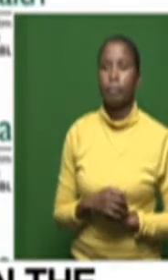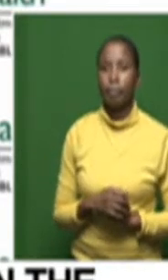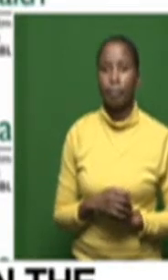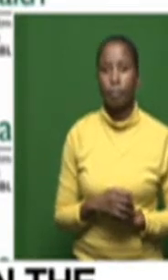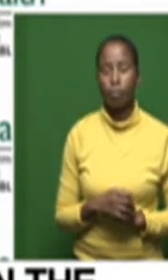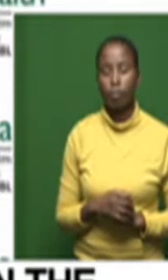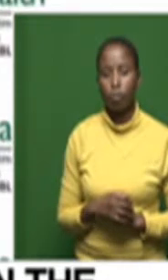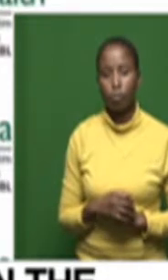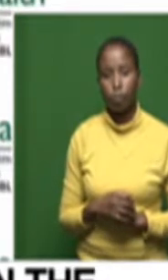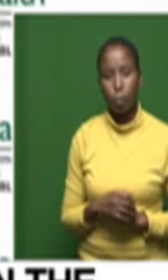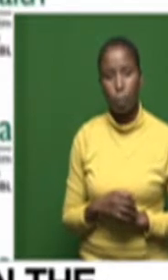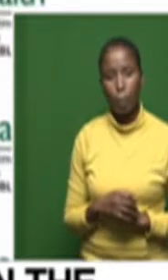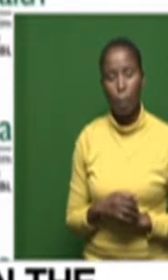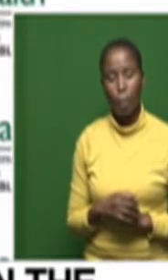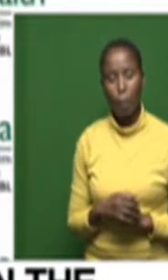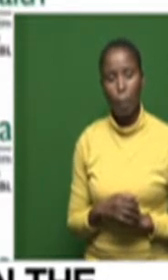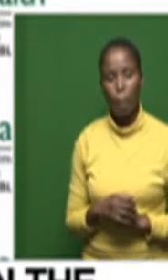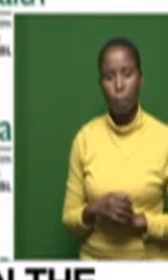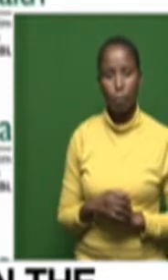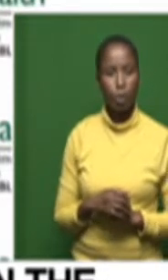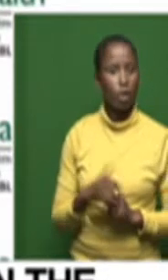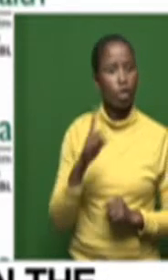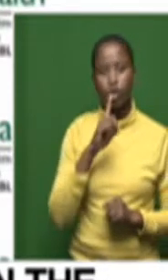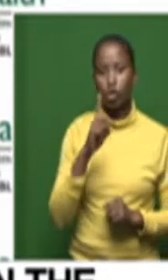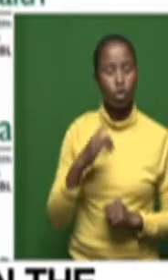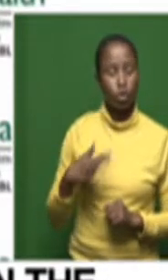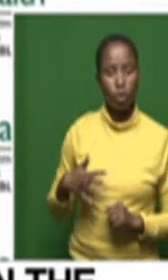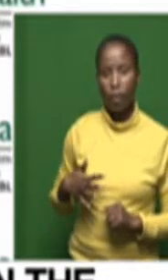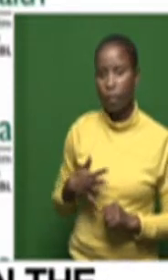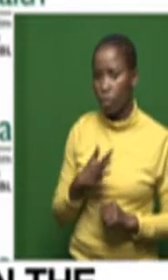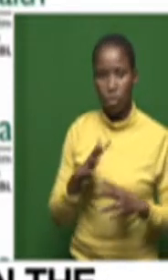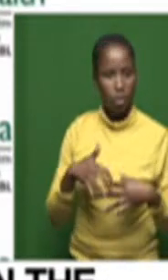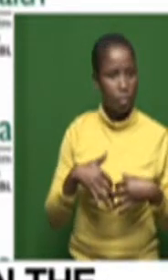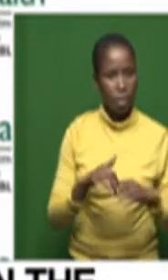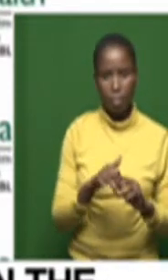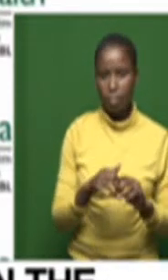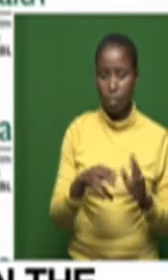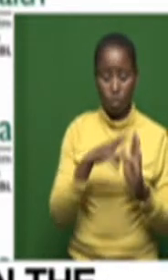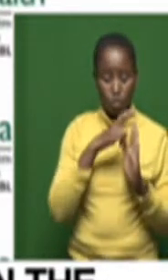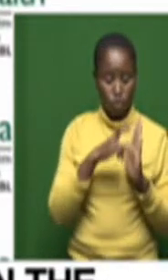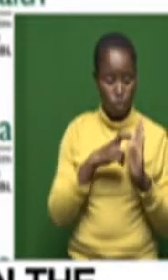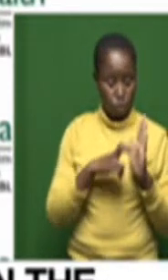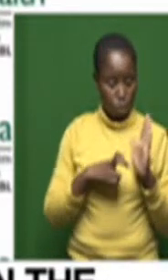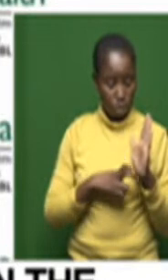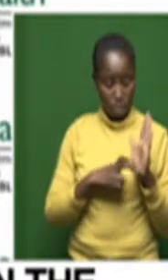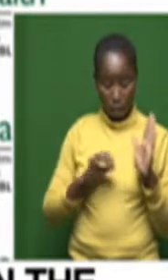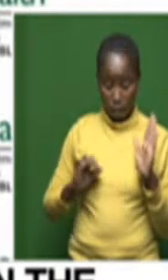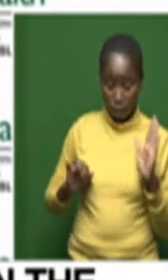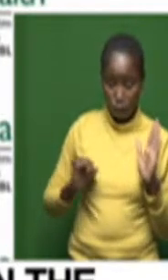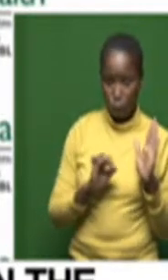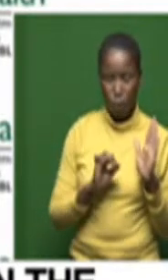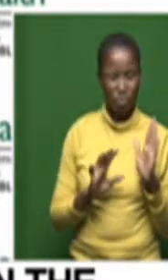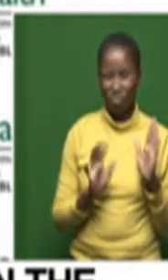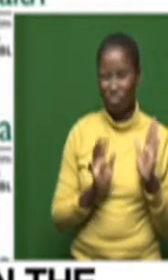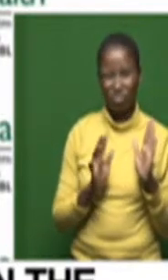we don't foresee a kind of a regulation or some kind of